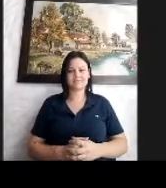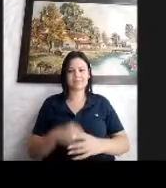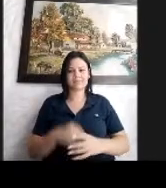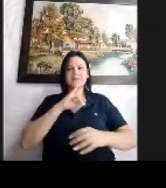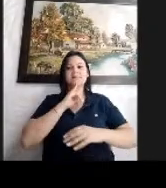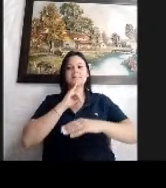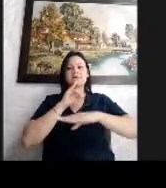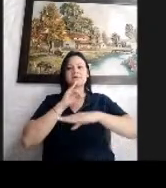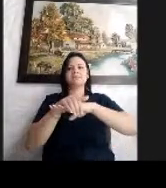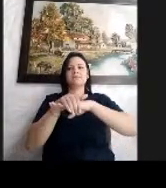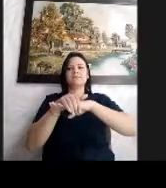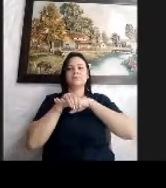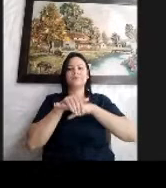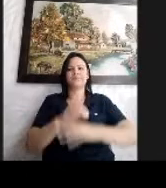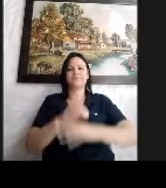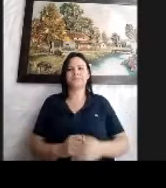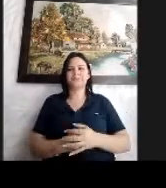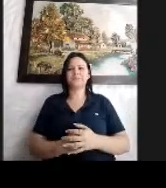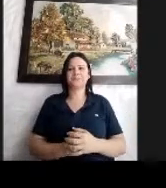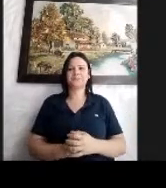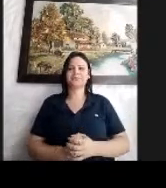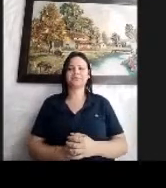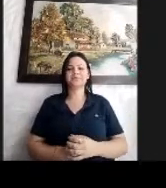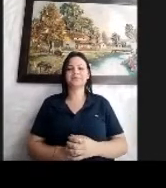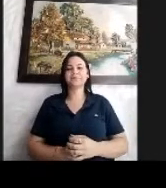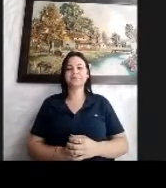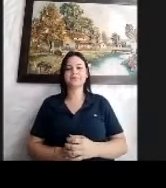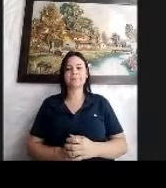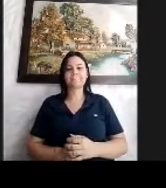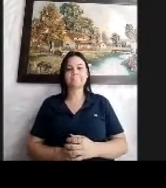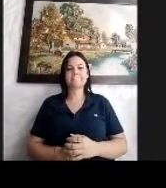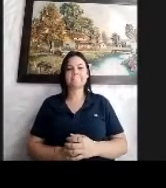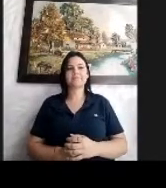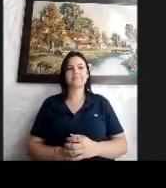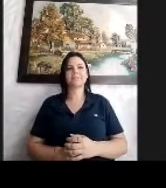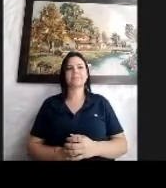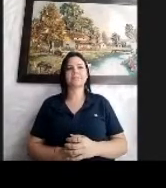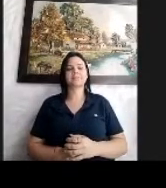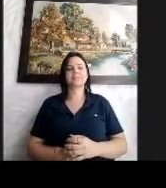anybody will be able to understand it as a language of mm-hmm. peace.